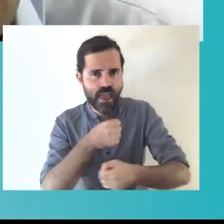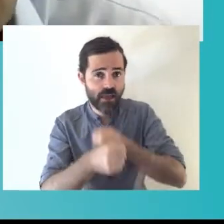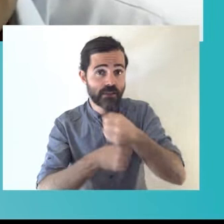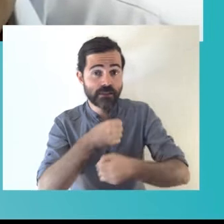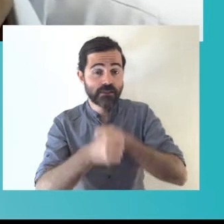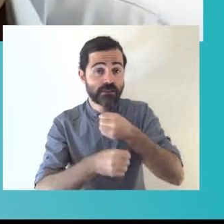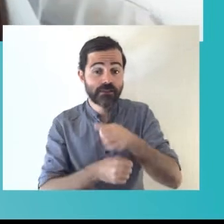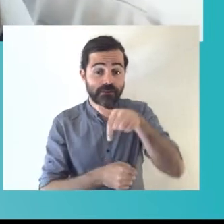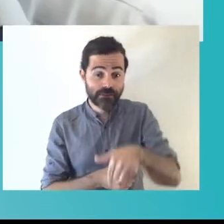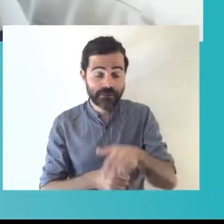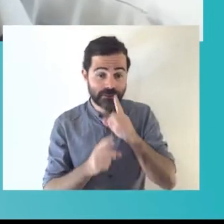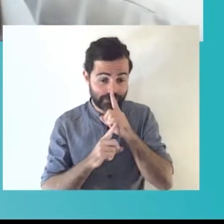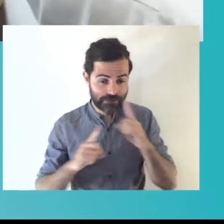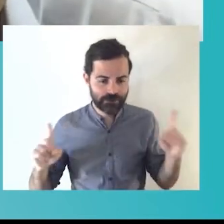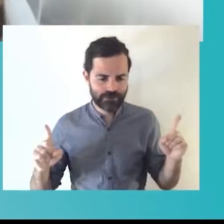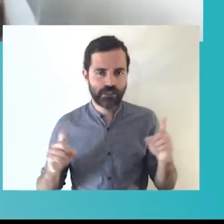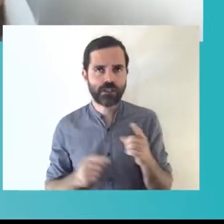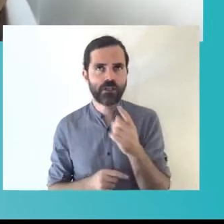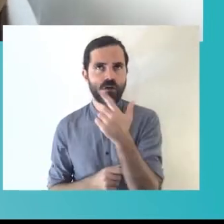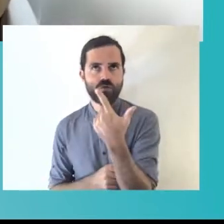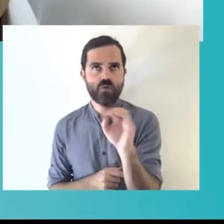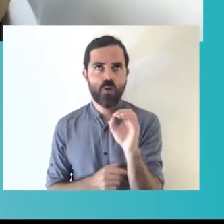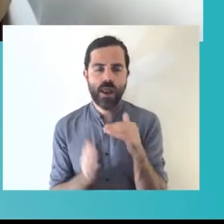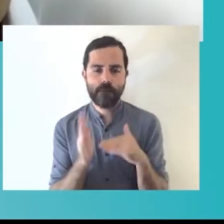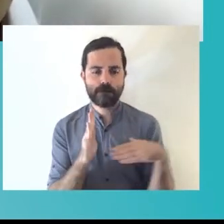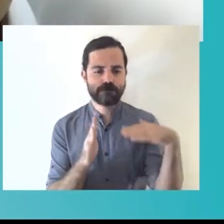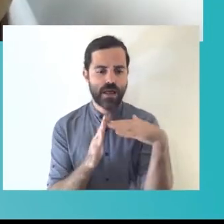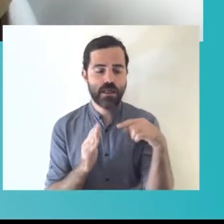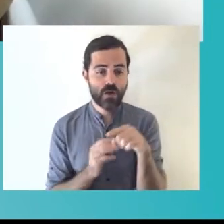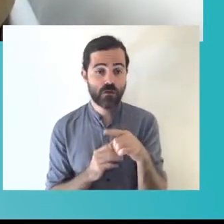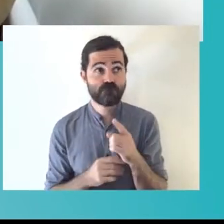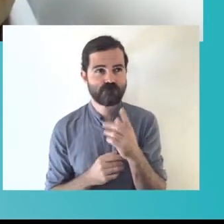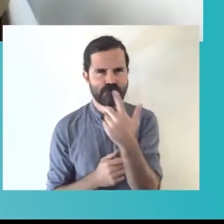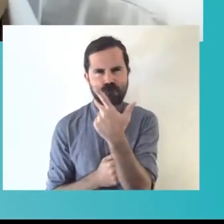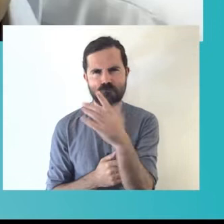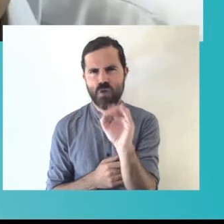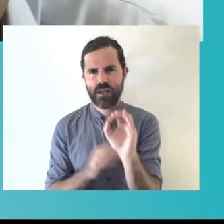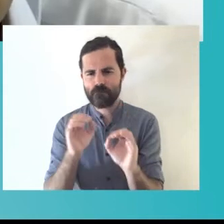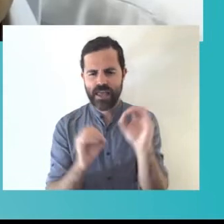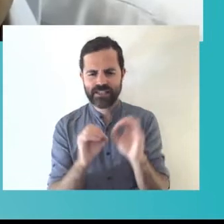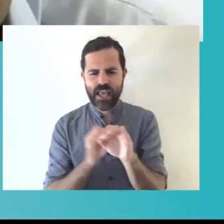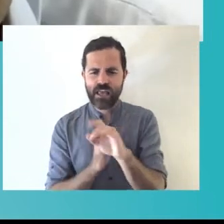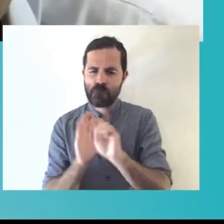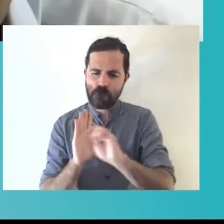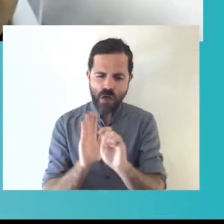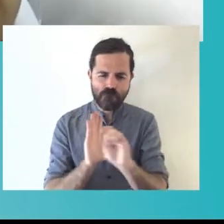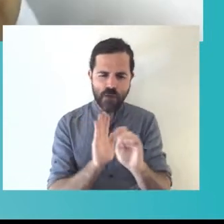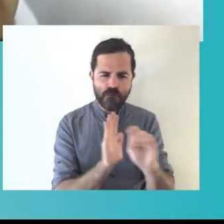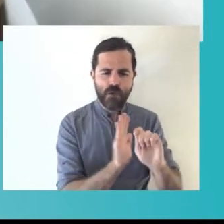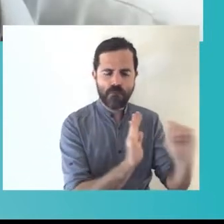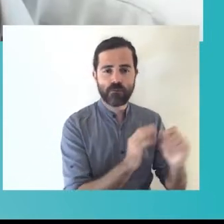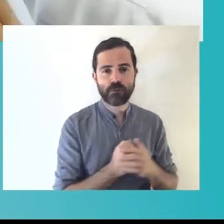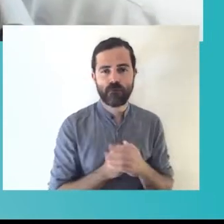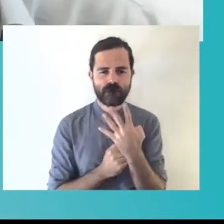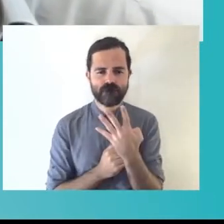3 years, this year, we will have a yearly GMV of 20 million. We are growing over 20% month on month. We've